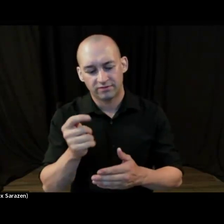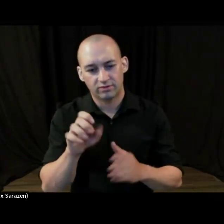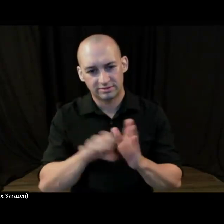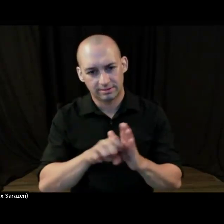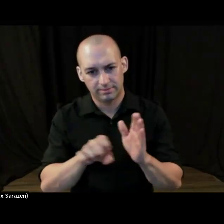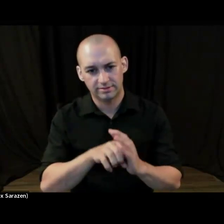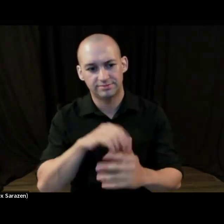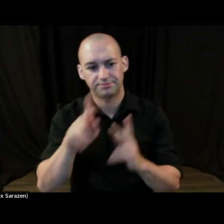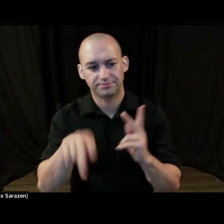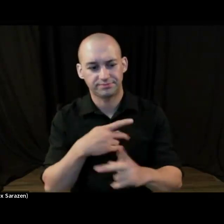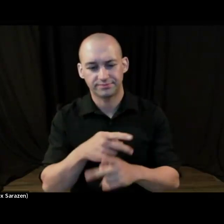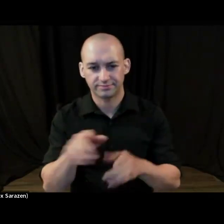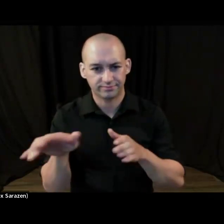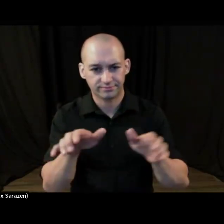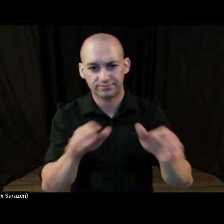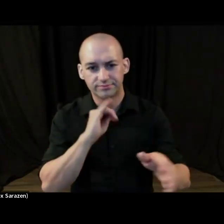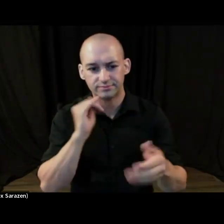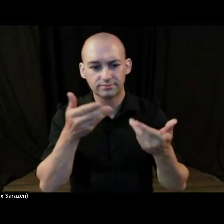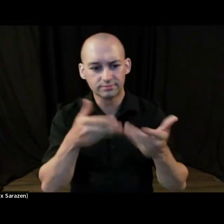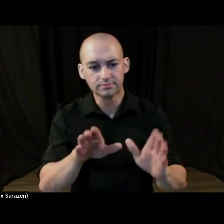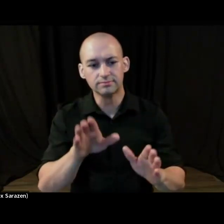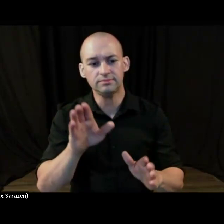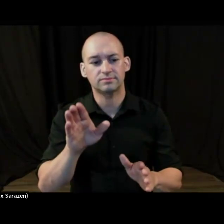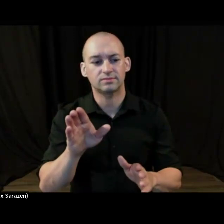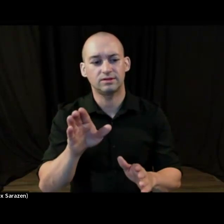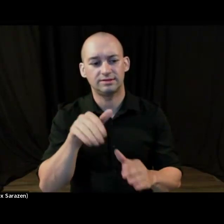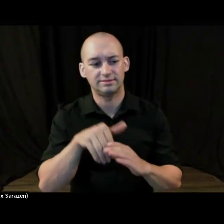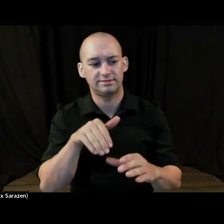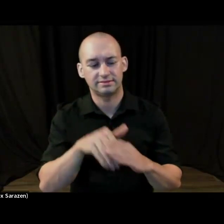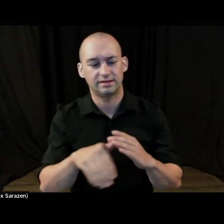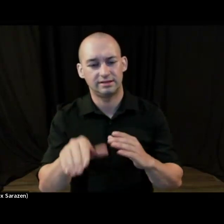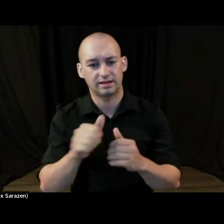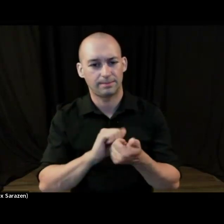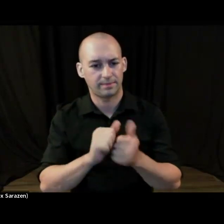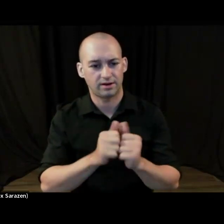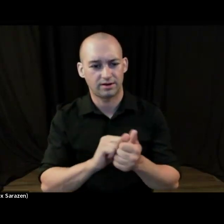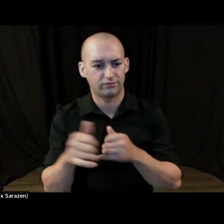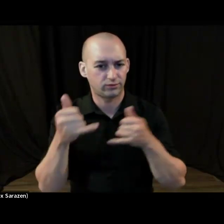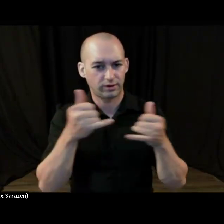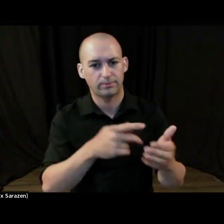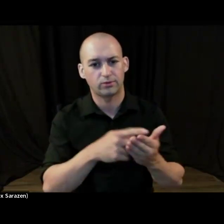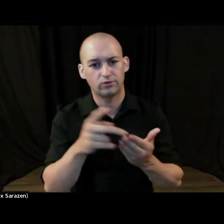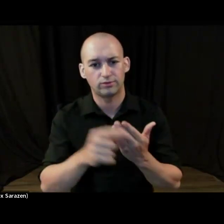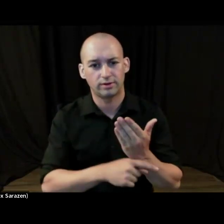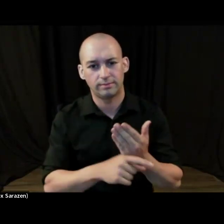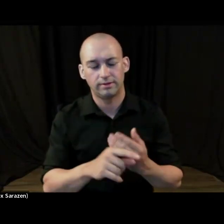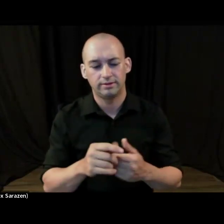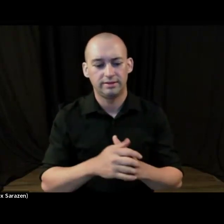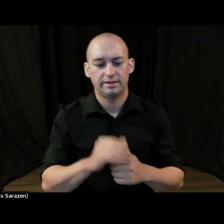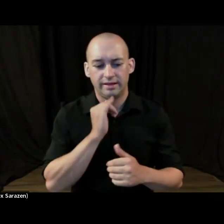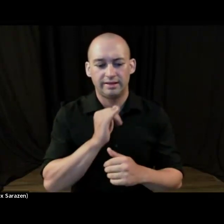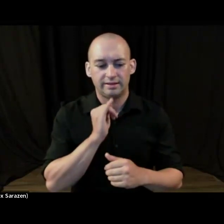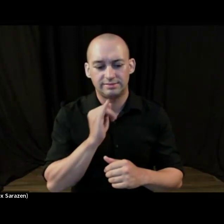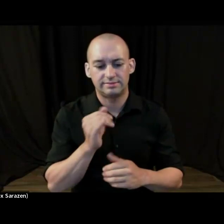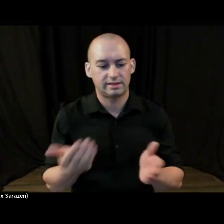of activities that are allowable in the competitive grant program. There is, I think, again,